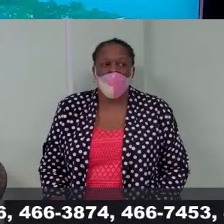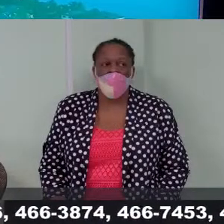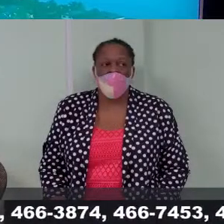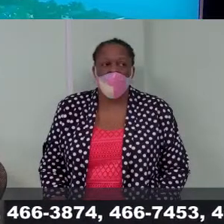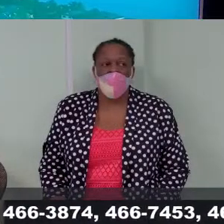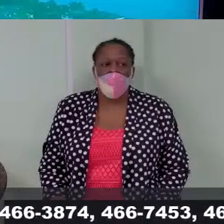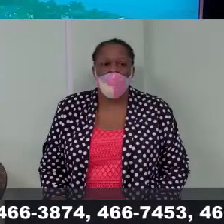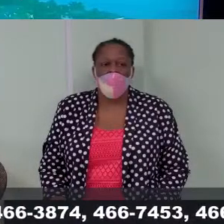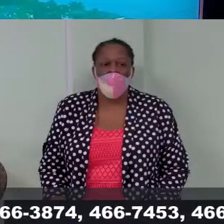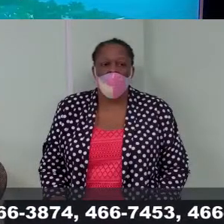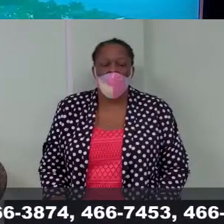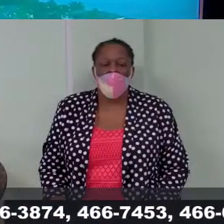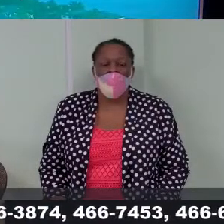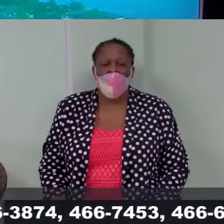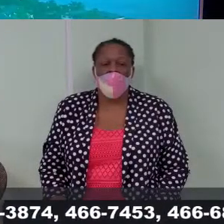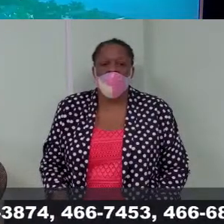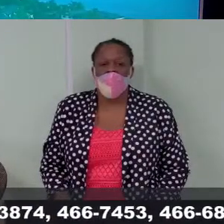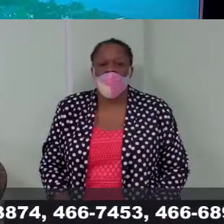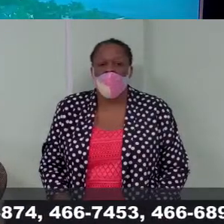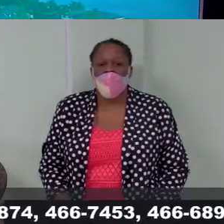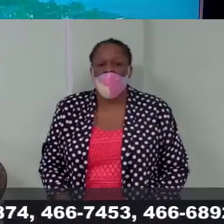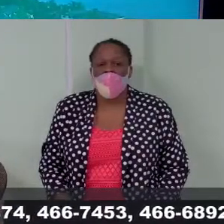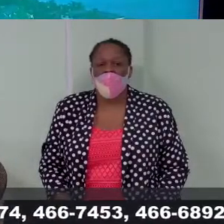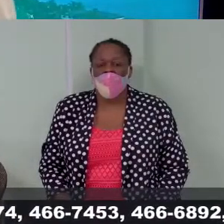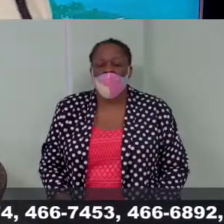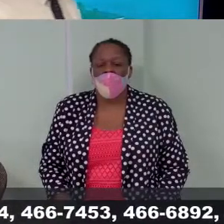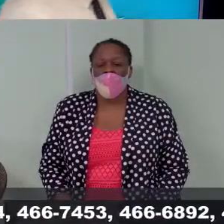Dr. Laws.